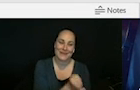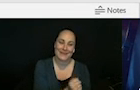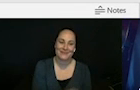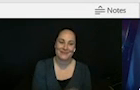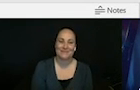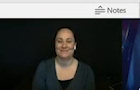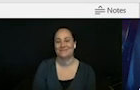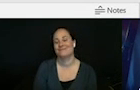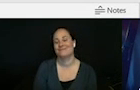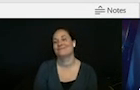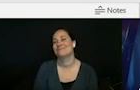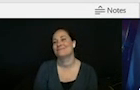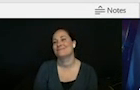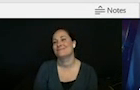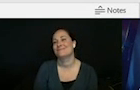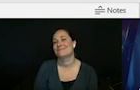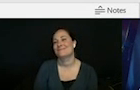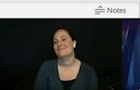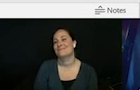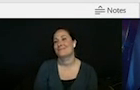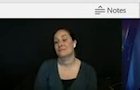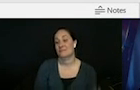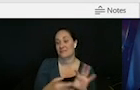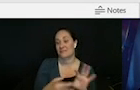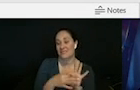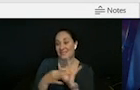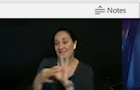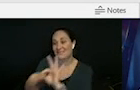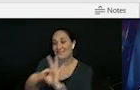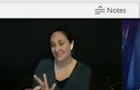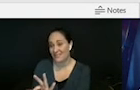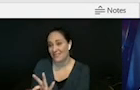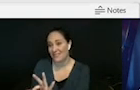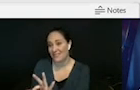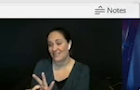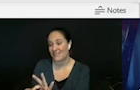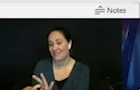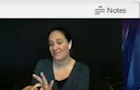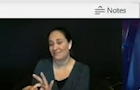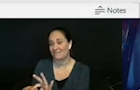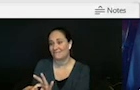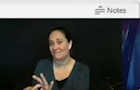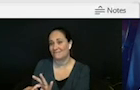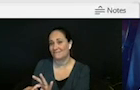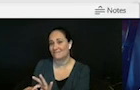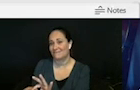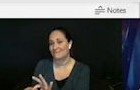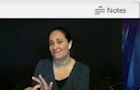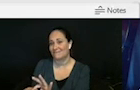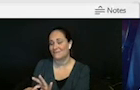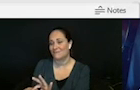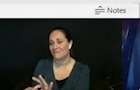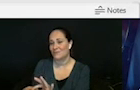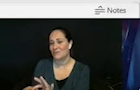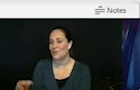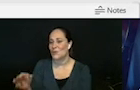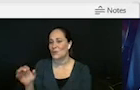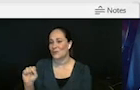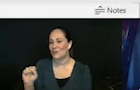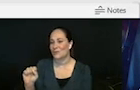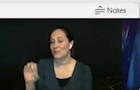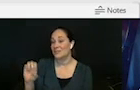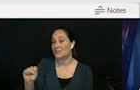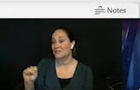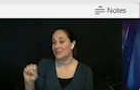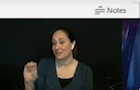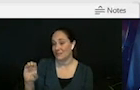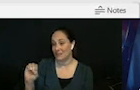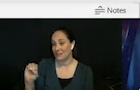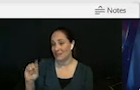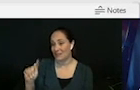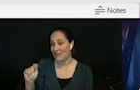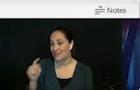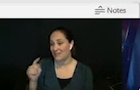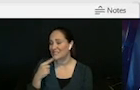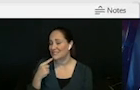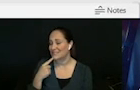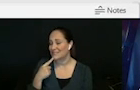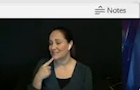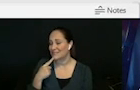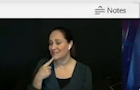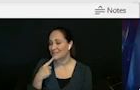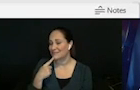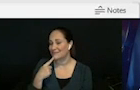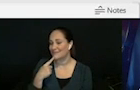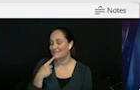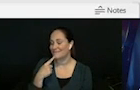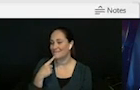Well, it does tie back into something that Scott said about how do we know what we know. That's the basic underlying of Schrodinger's cat